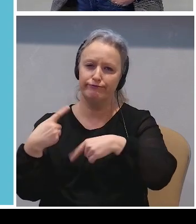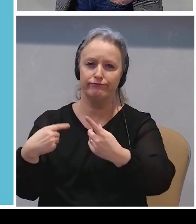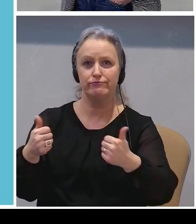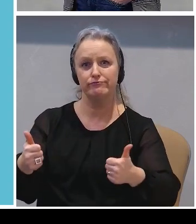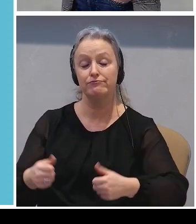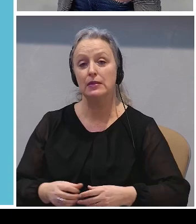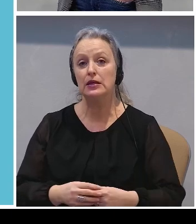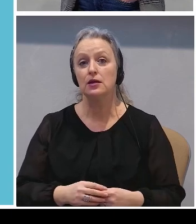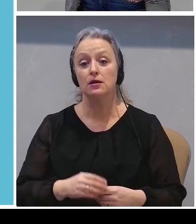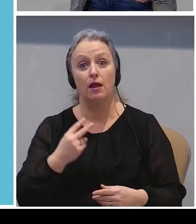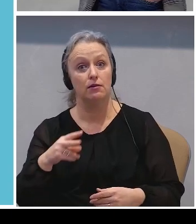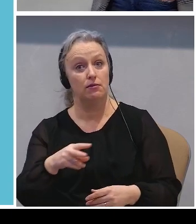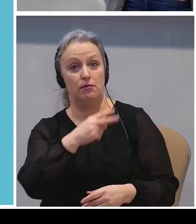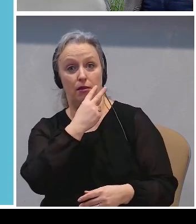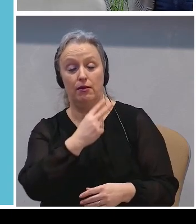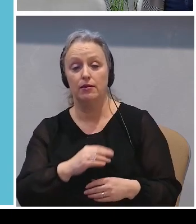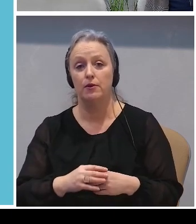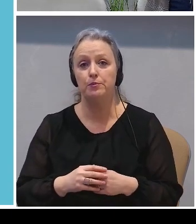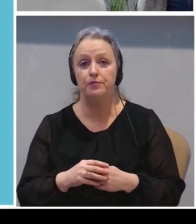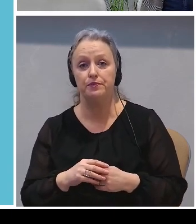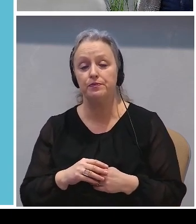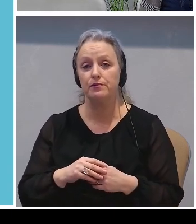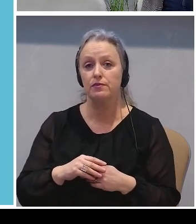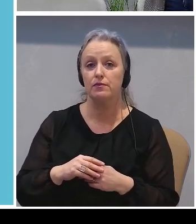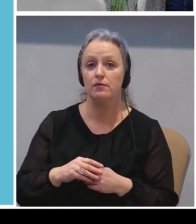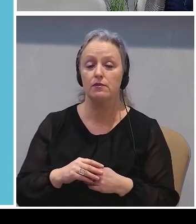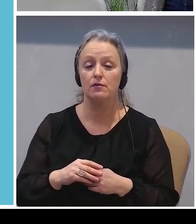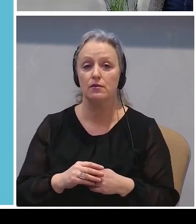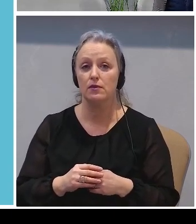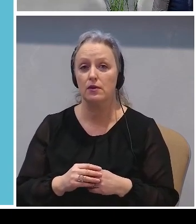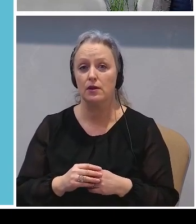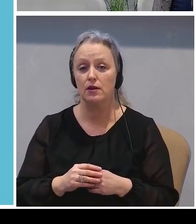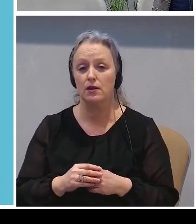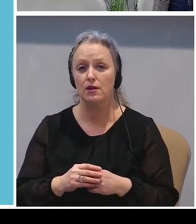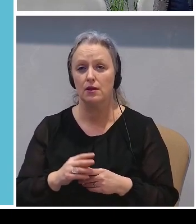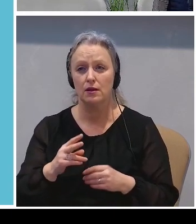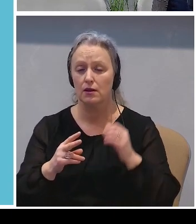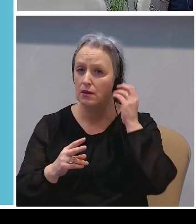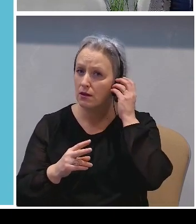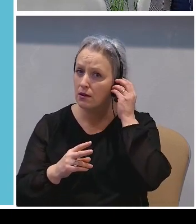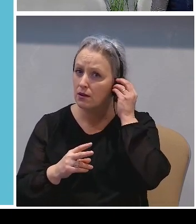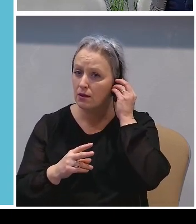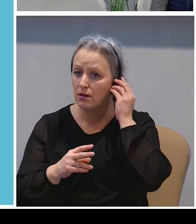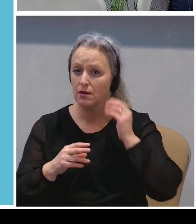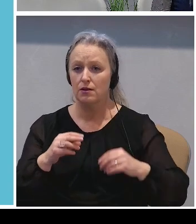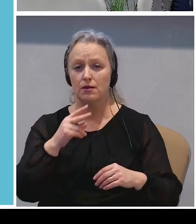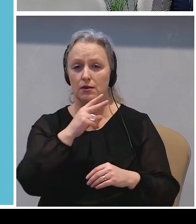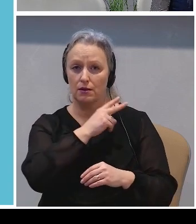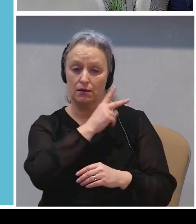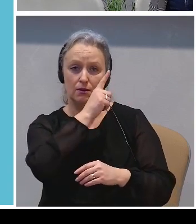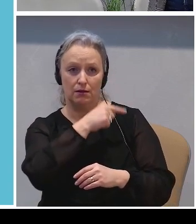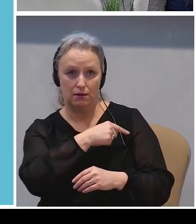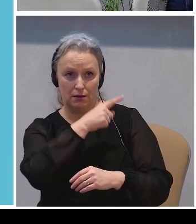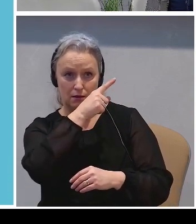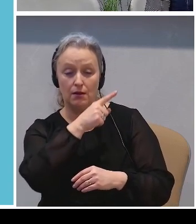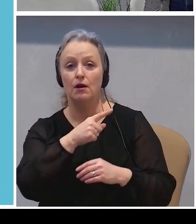they both have created registries of patients. So I think that this can facilitate also that any investigator